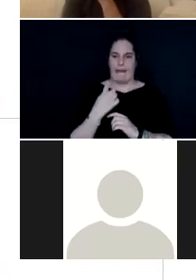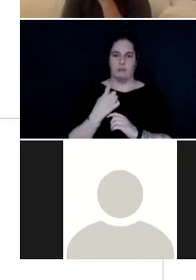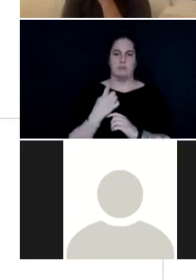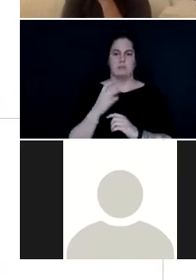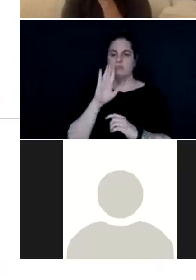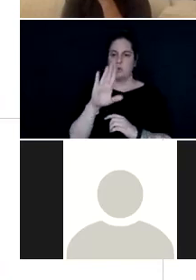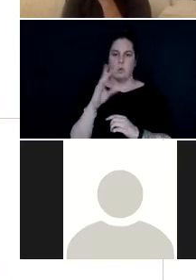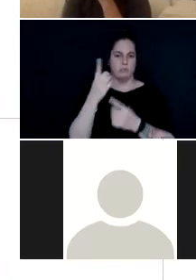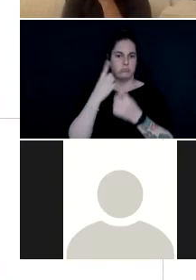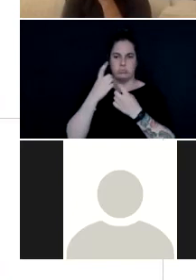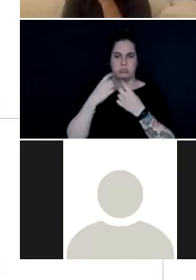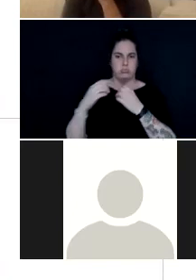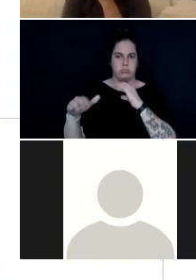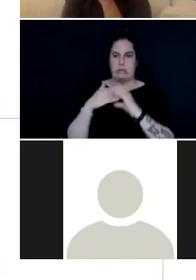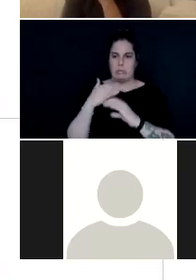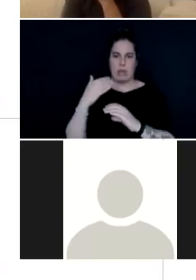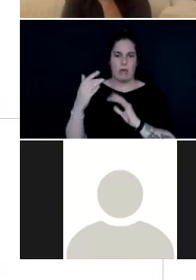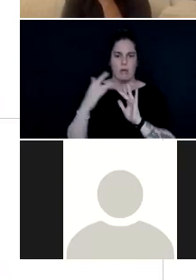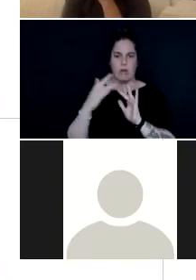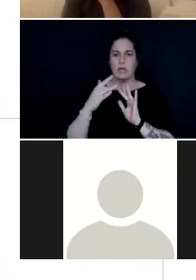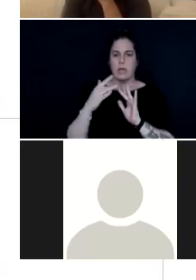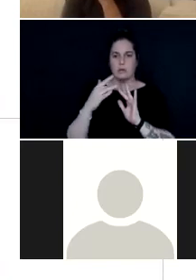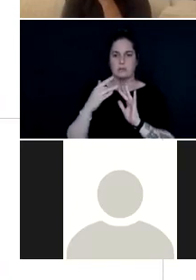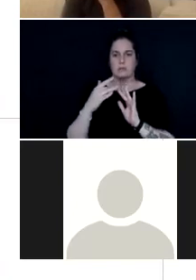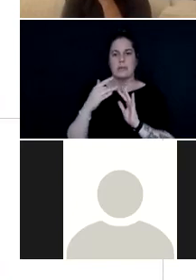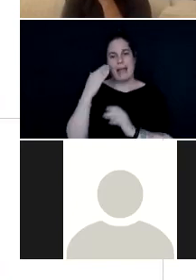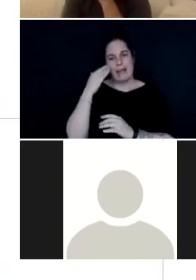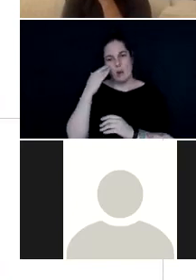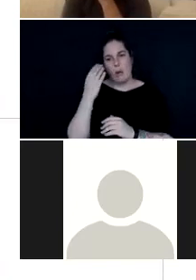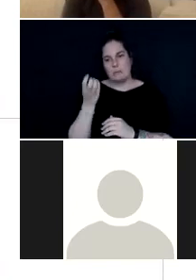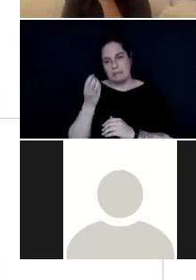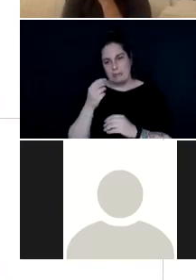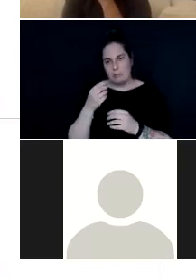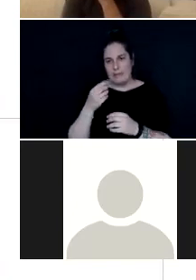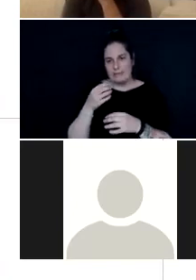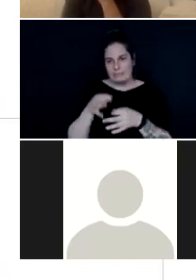So I'm a little bit over. I do apologize.